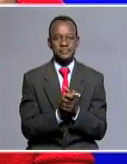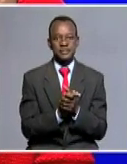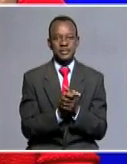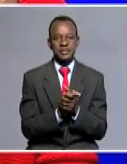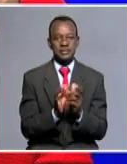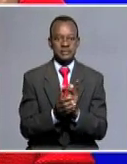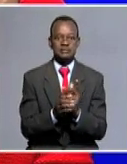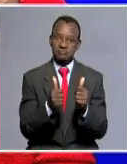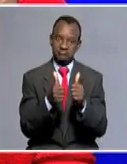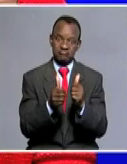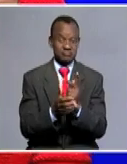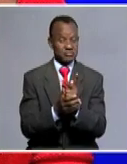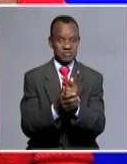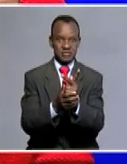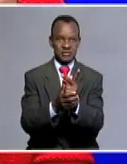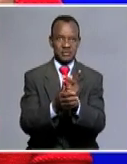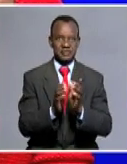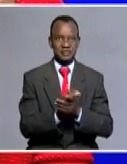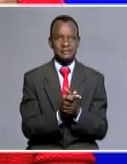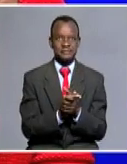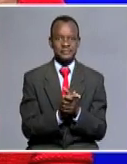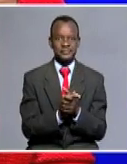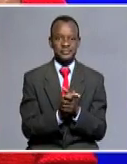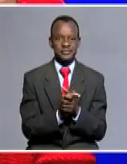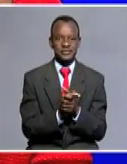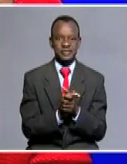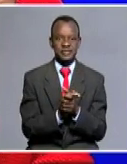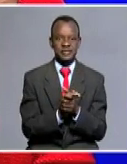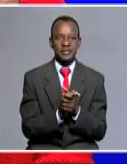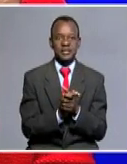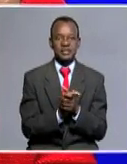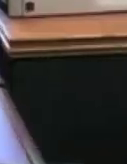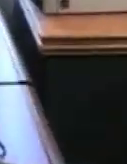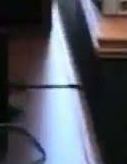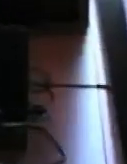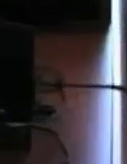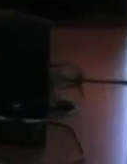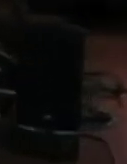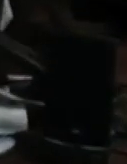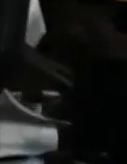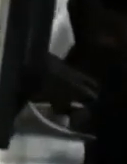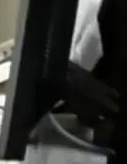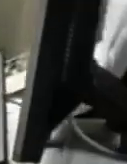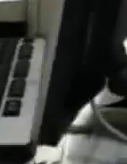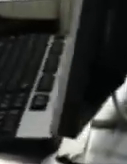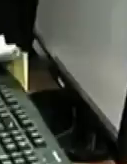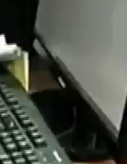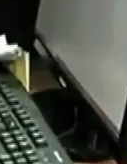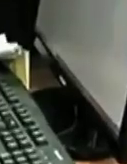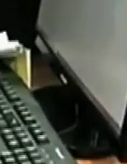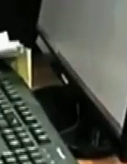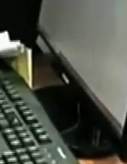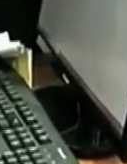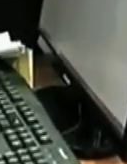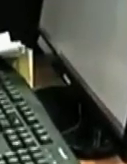based on a multi-stakeholder approach, where you have business interest, where government has its own interest to protect the citizens, where human